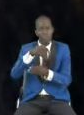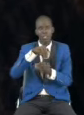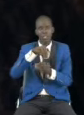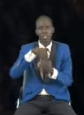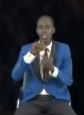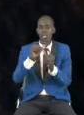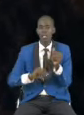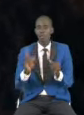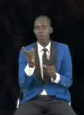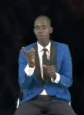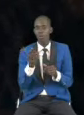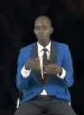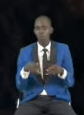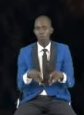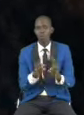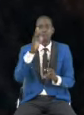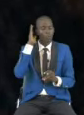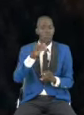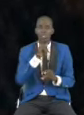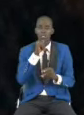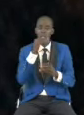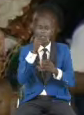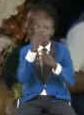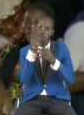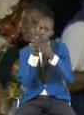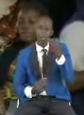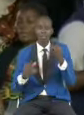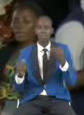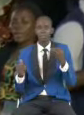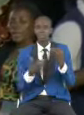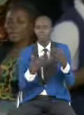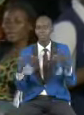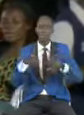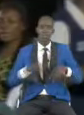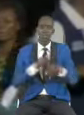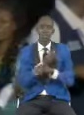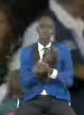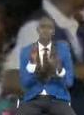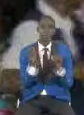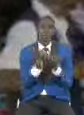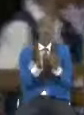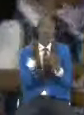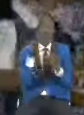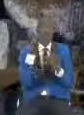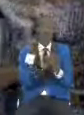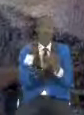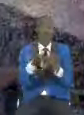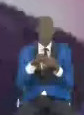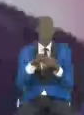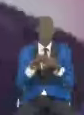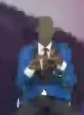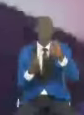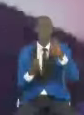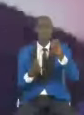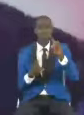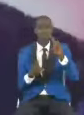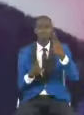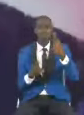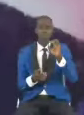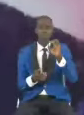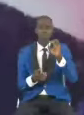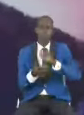will not lack in your life anymore. Look at Exodus chapter 16, we're reading from verse